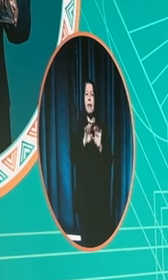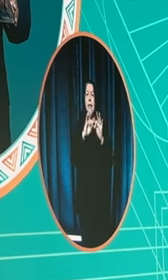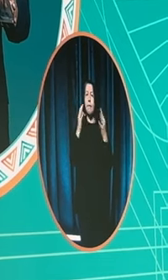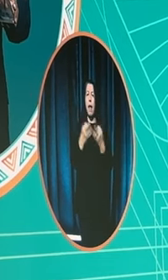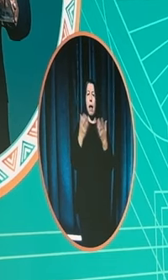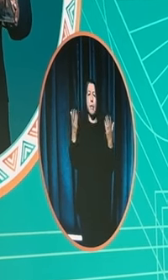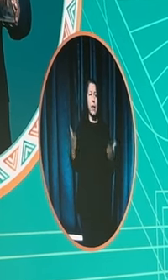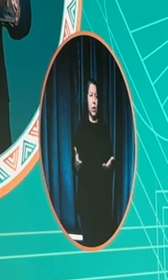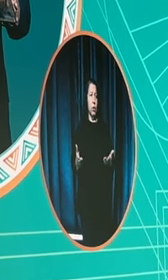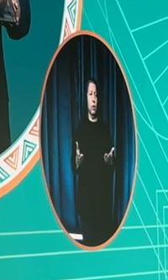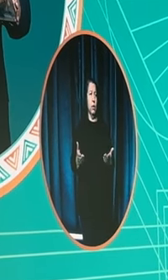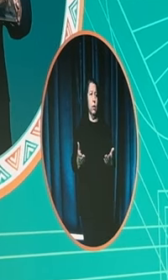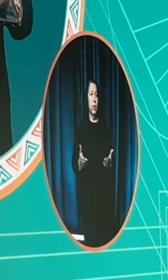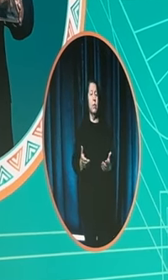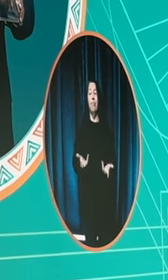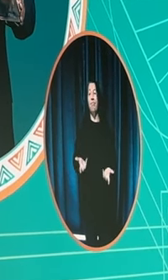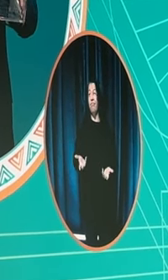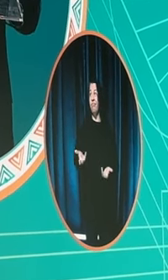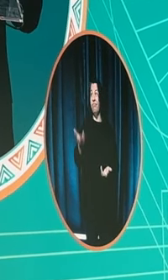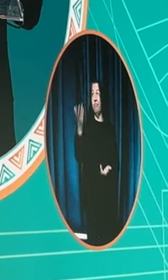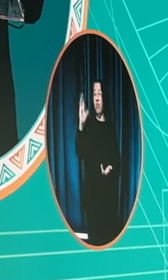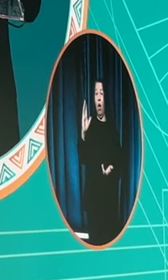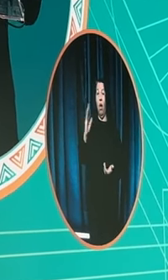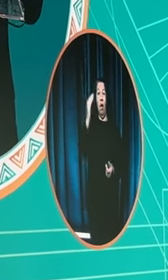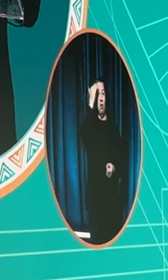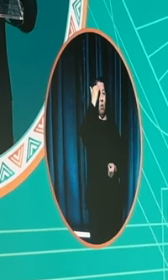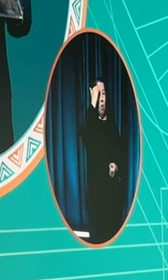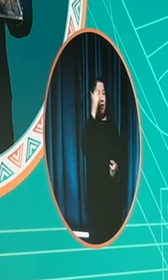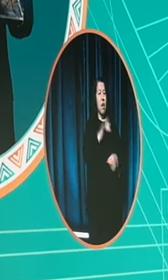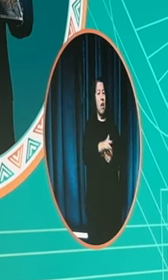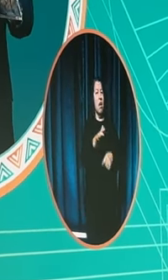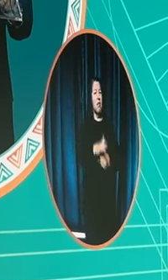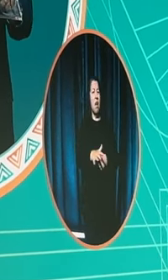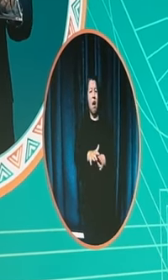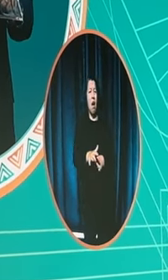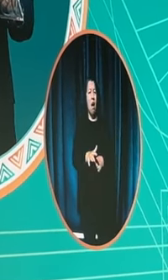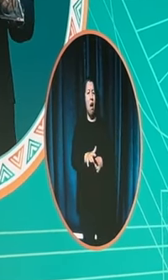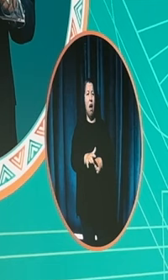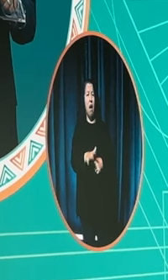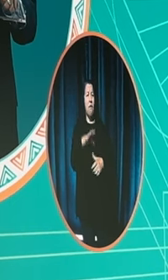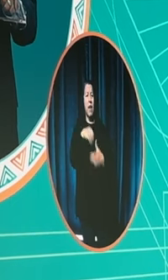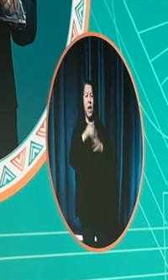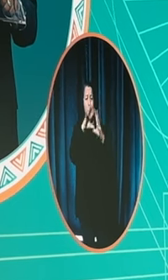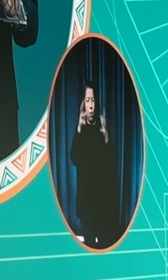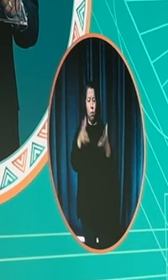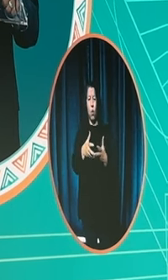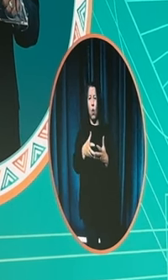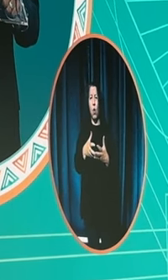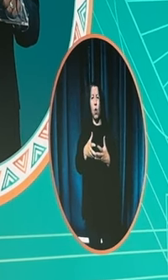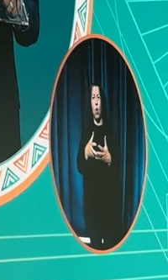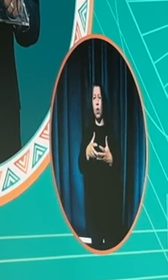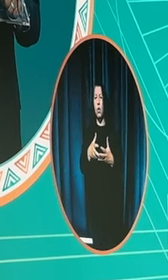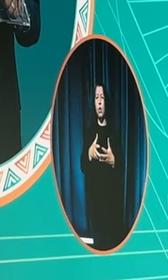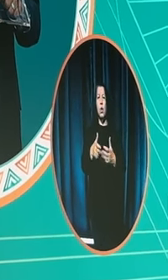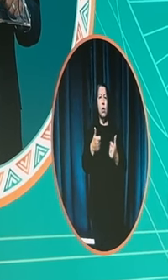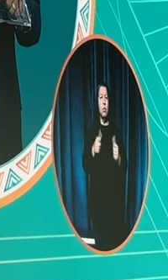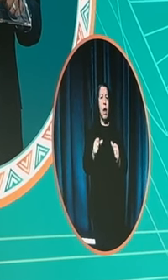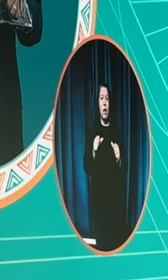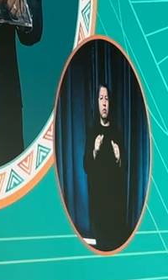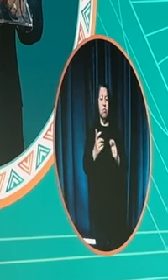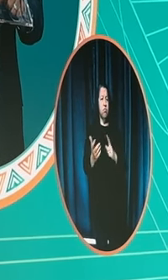because Lord knows there's enough, there are enough forces pointed at us, ready to come at us. And the best